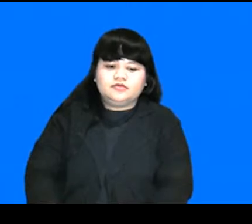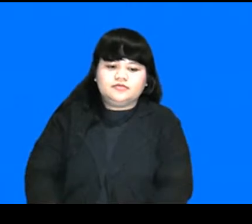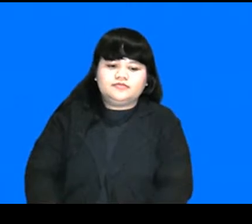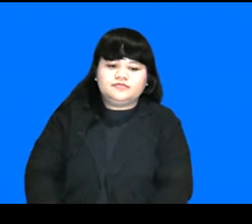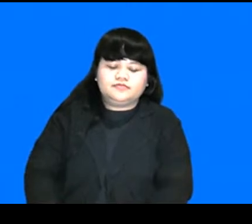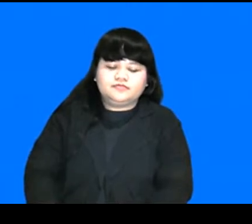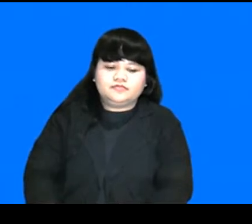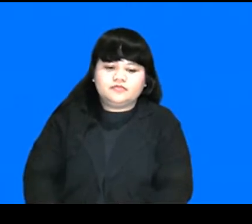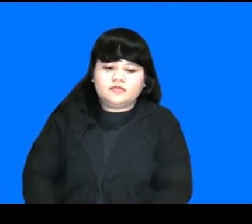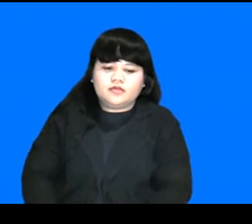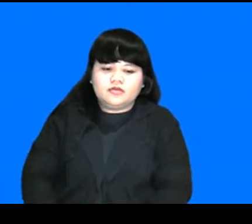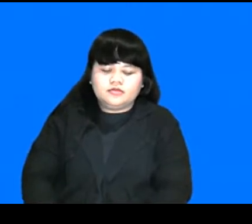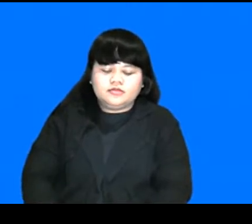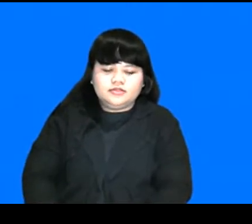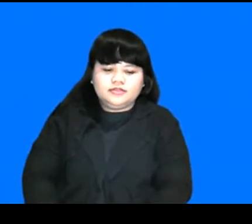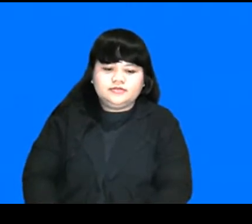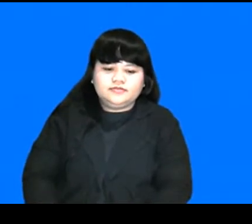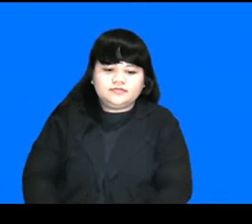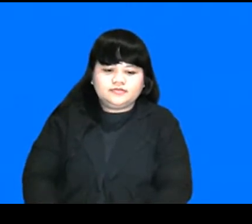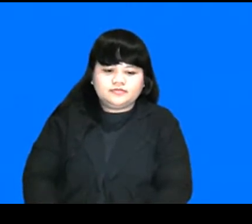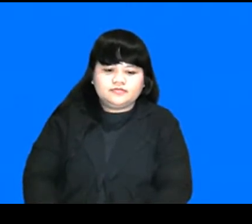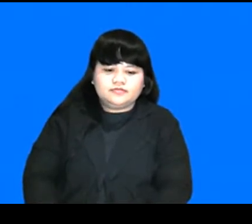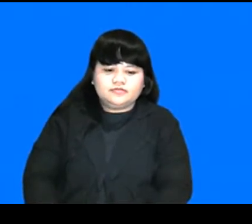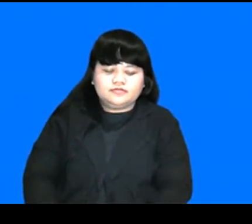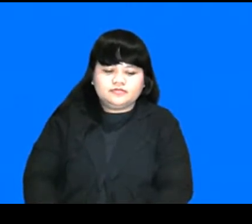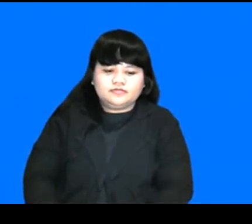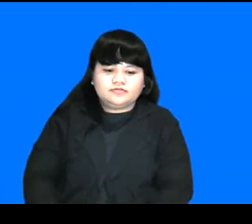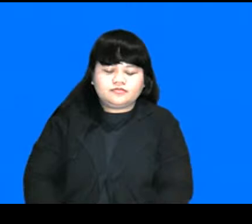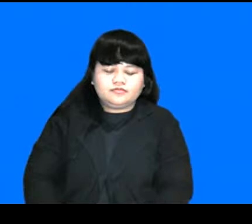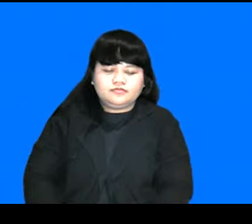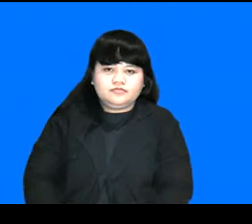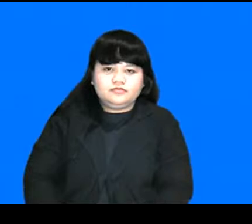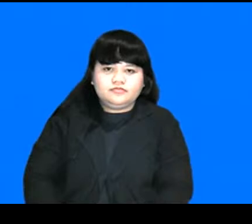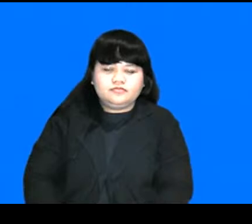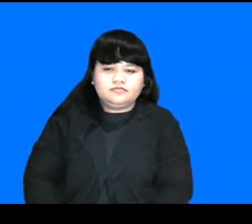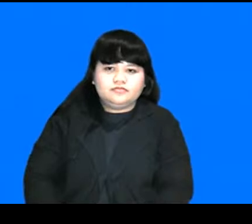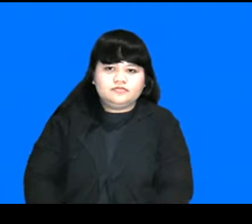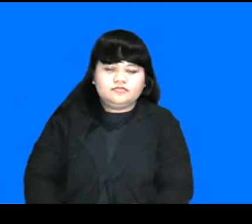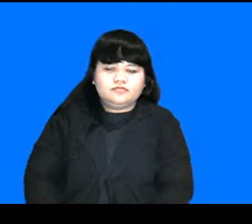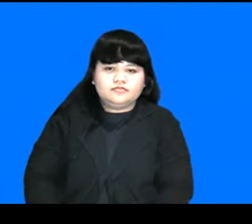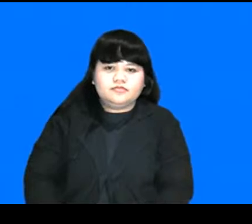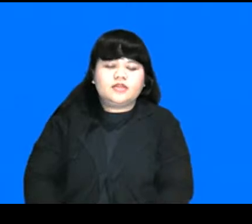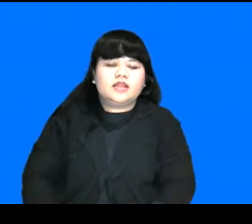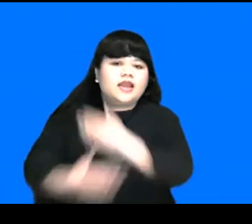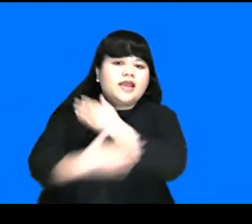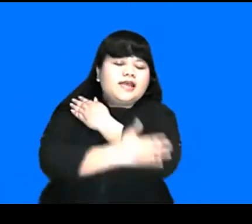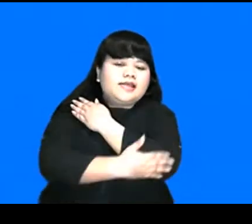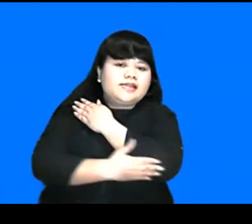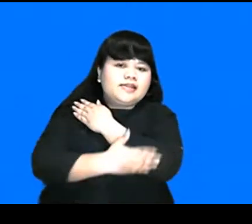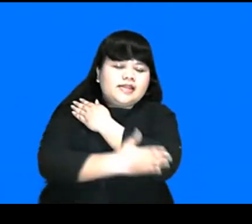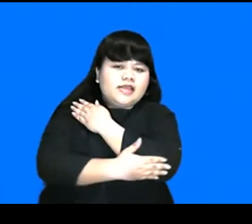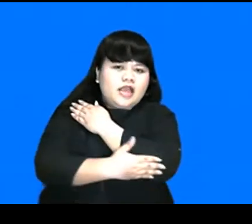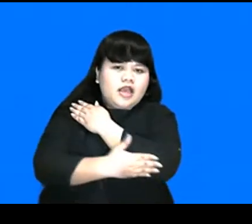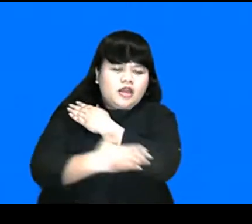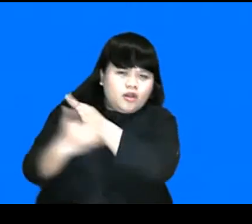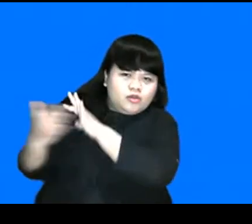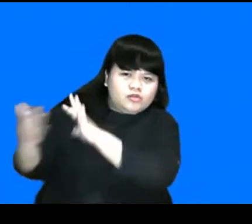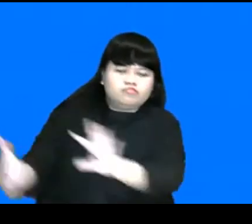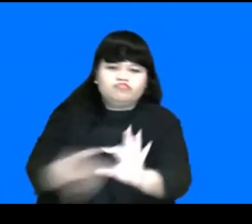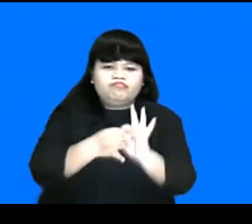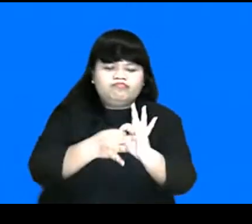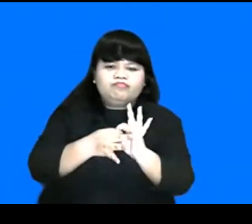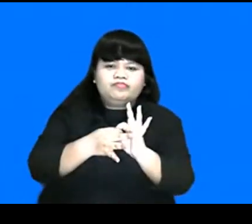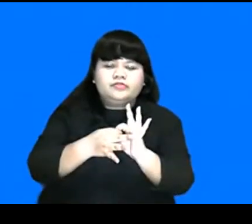thank you. So the state is duty bound. And one way of ensuring that it does its